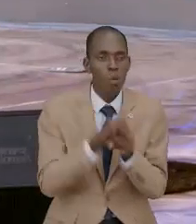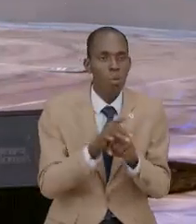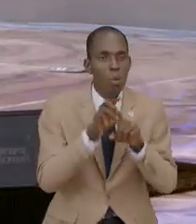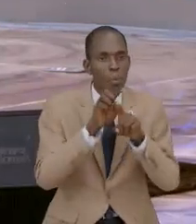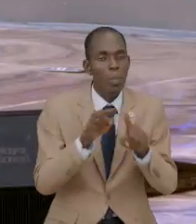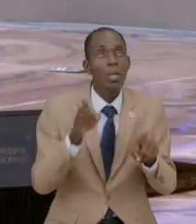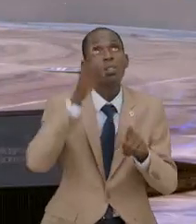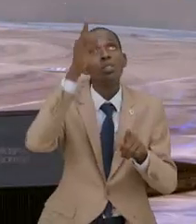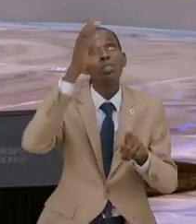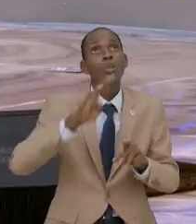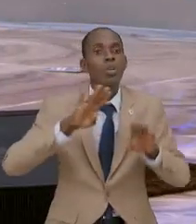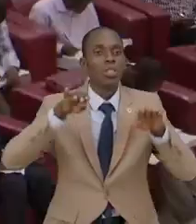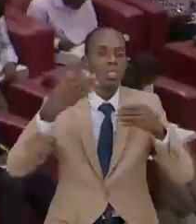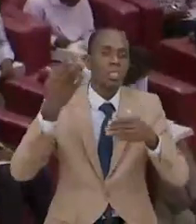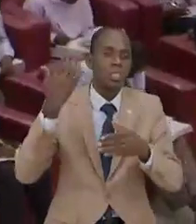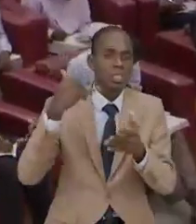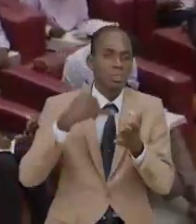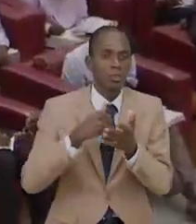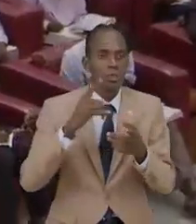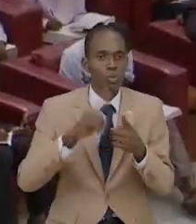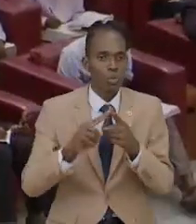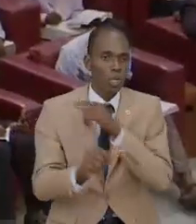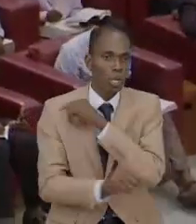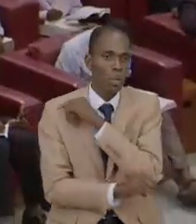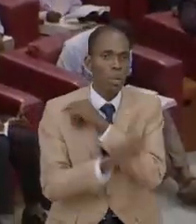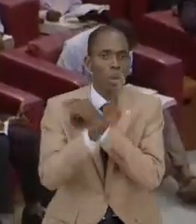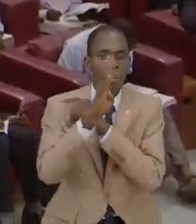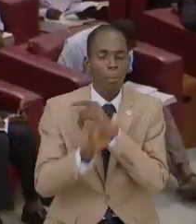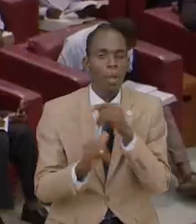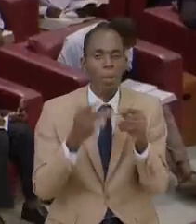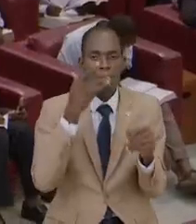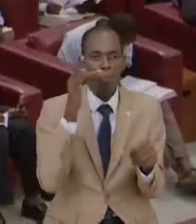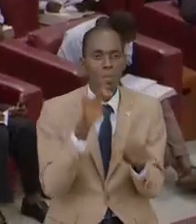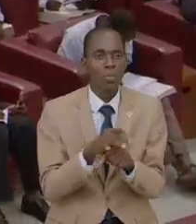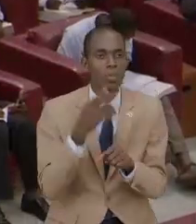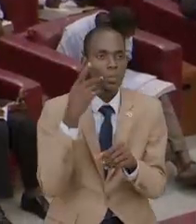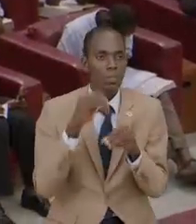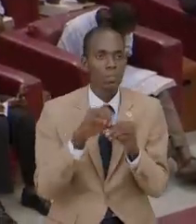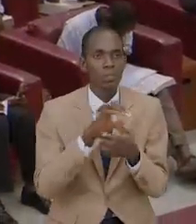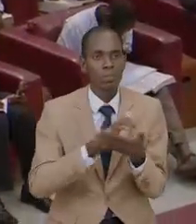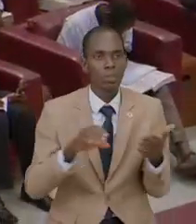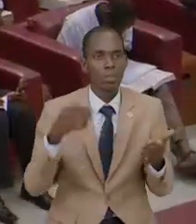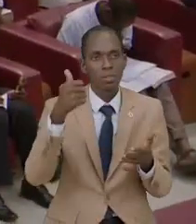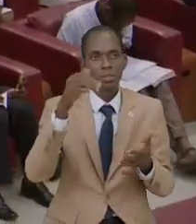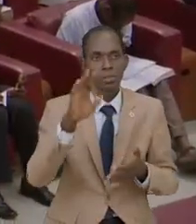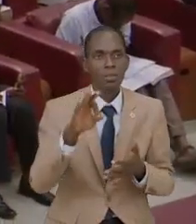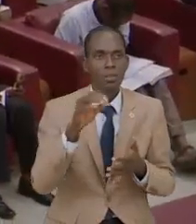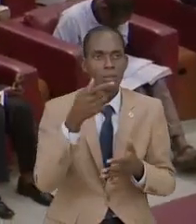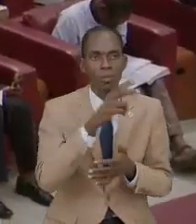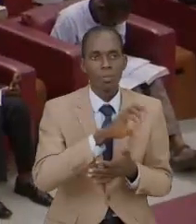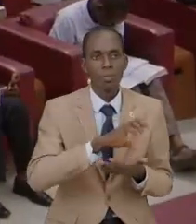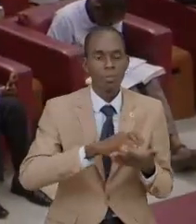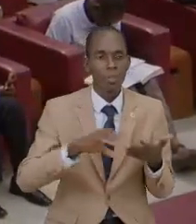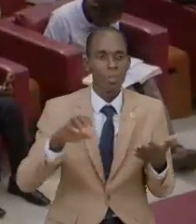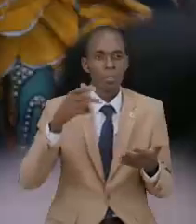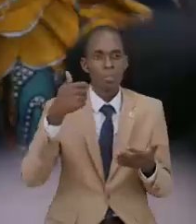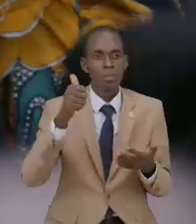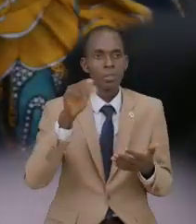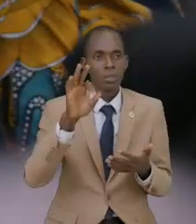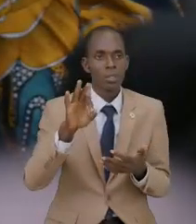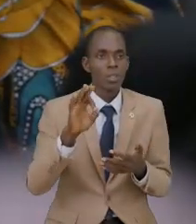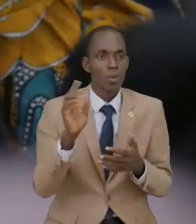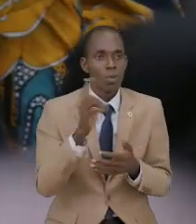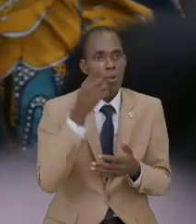Abraham by promise. Then in verse 19, it says, wherefore